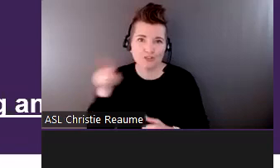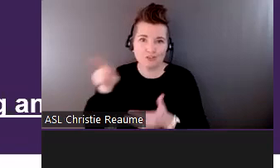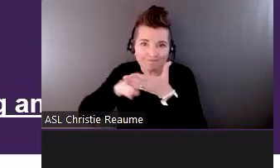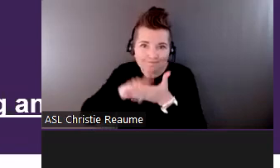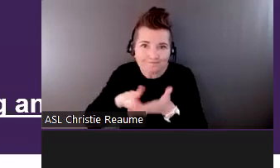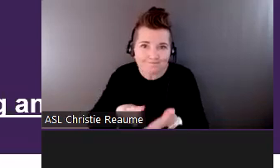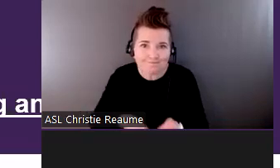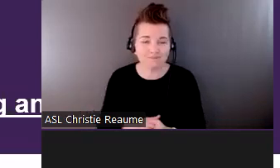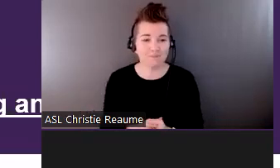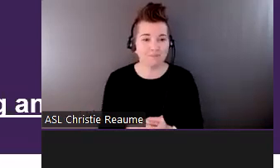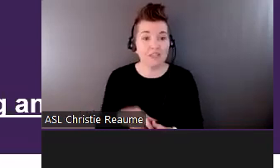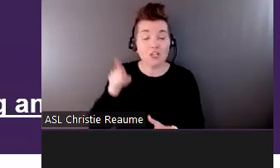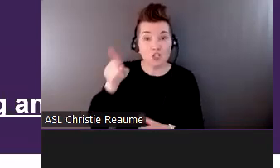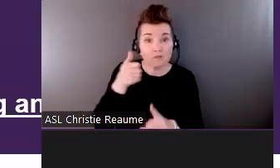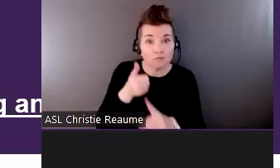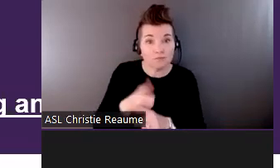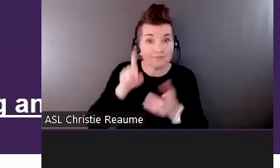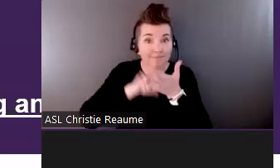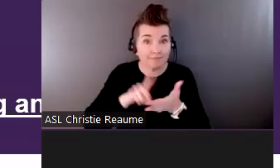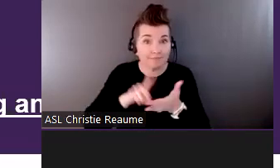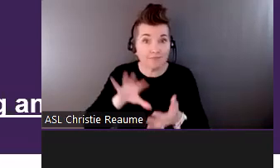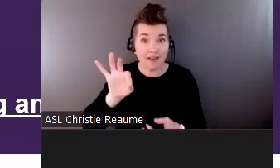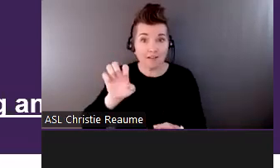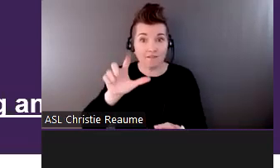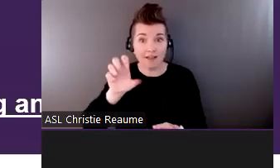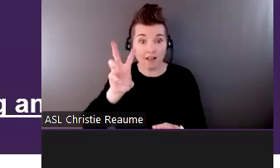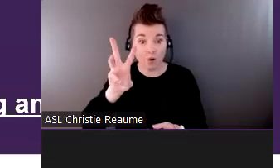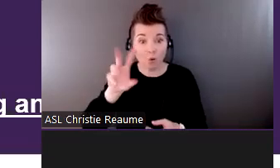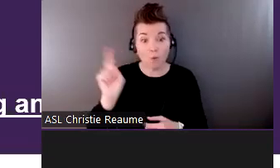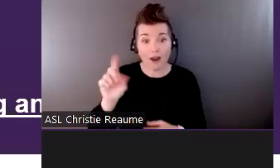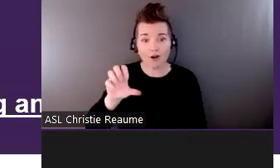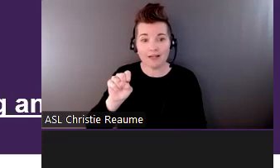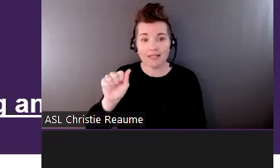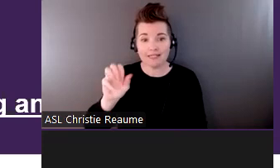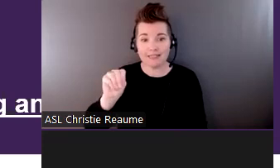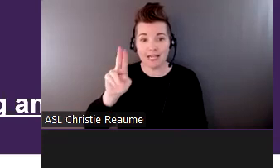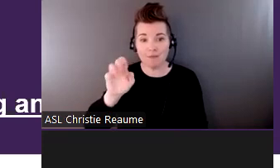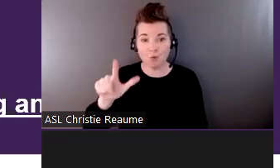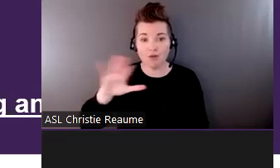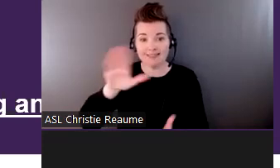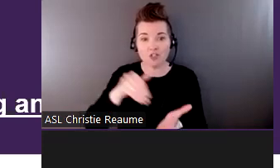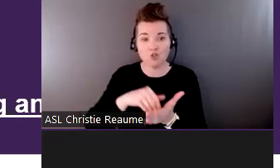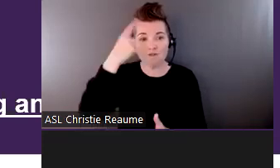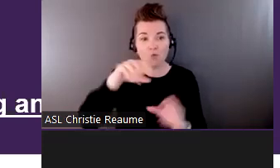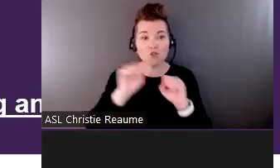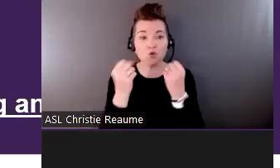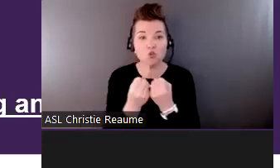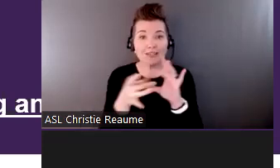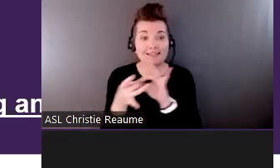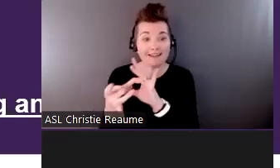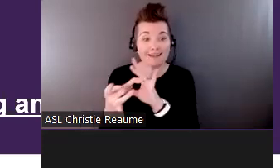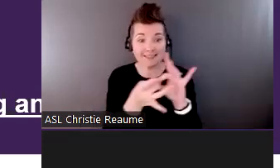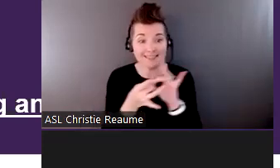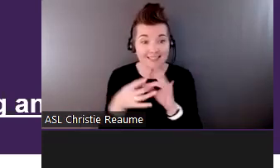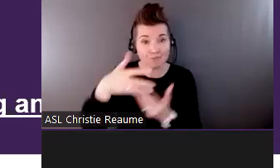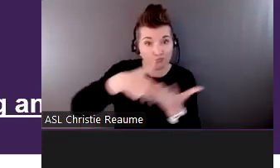as a research fellow at the Samuel Center for social connectedness Emily partnered with help age to